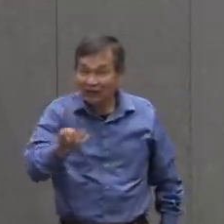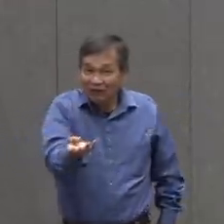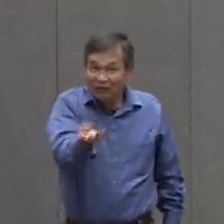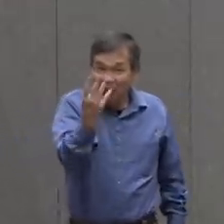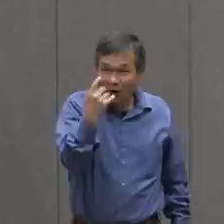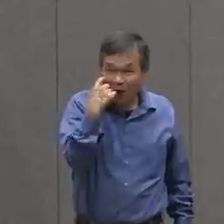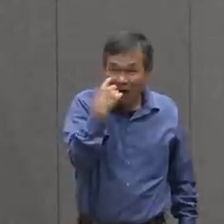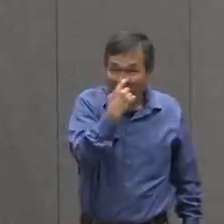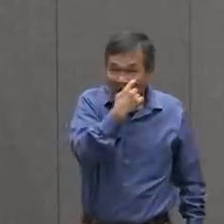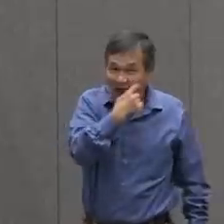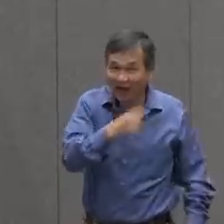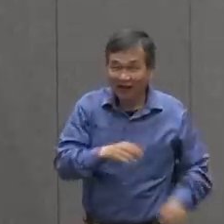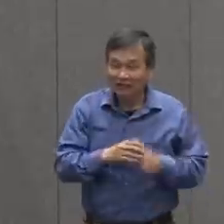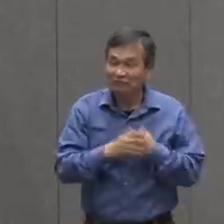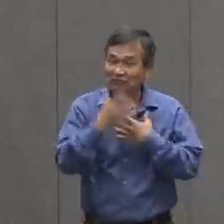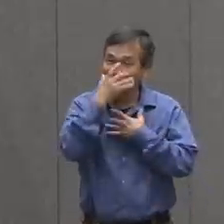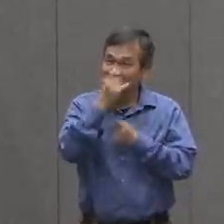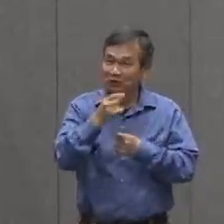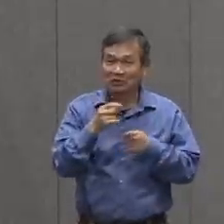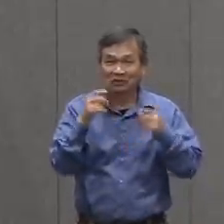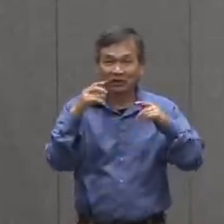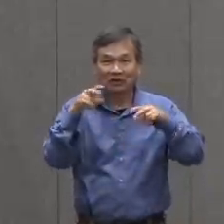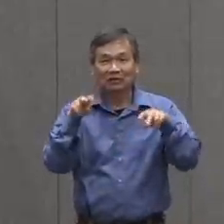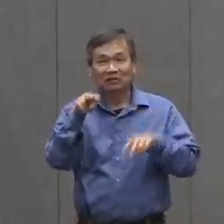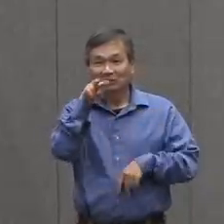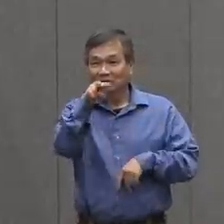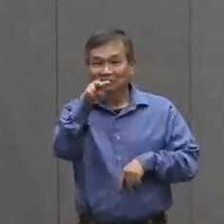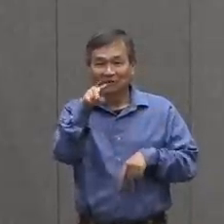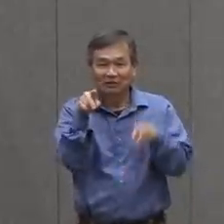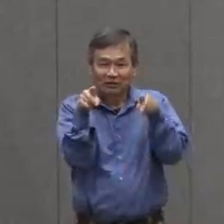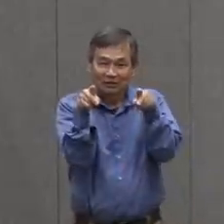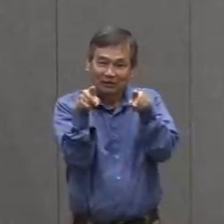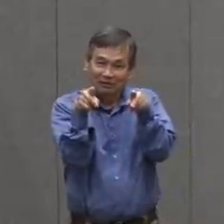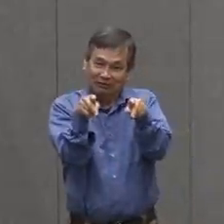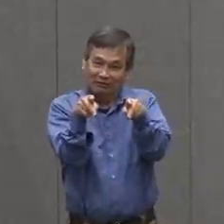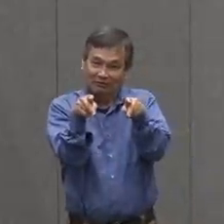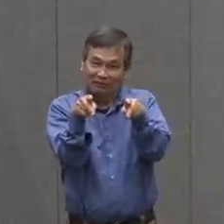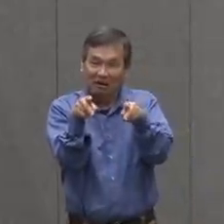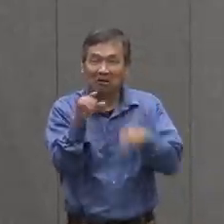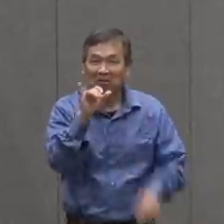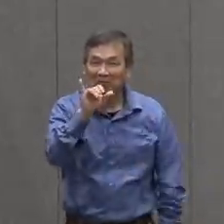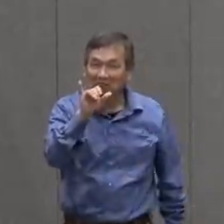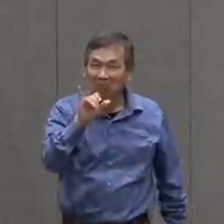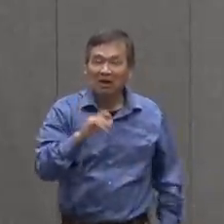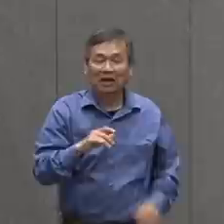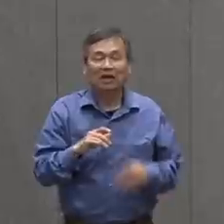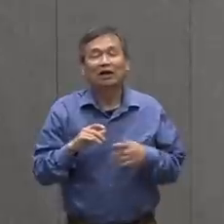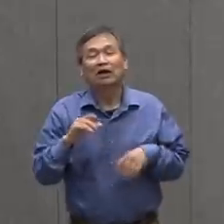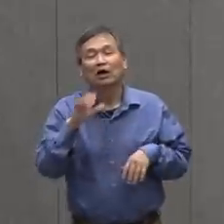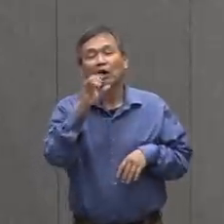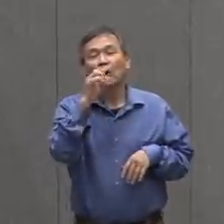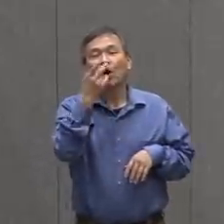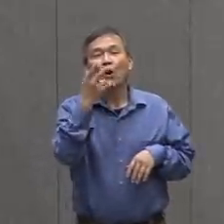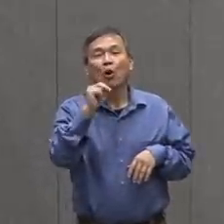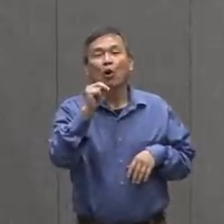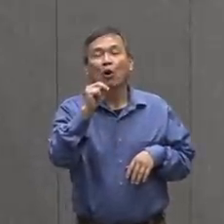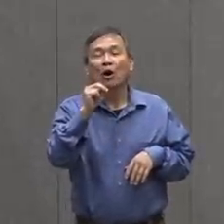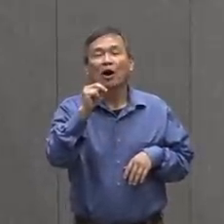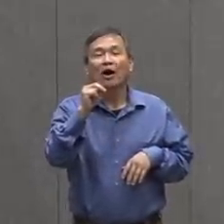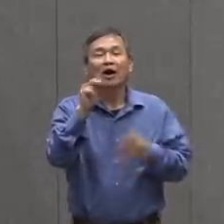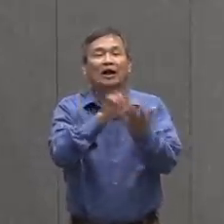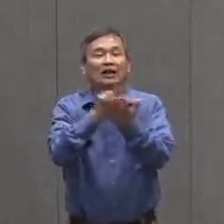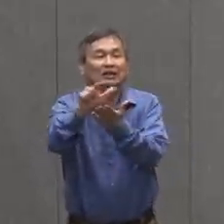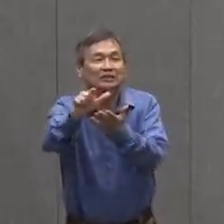eyes. Very interesting. What a lucky fish. If you're a horned lizard, oh my